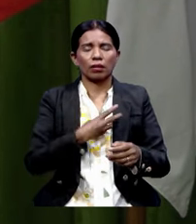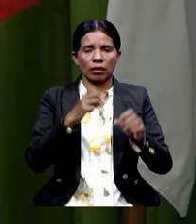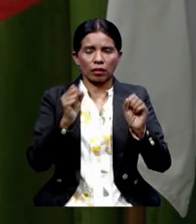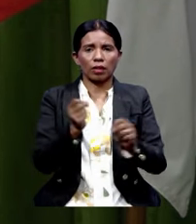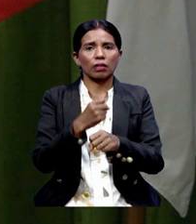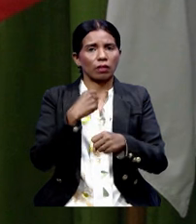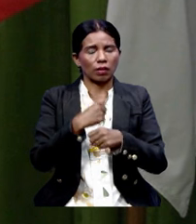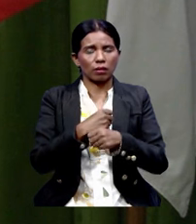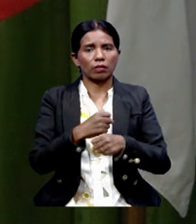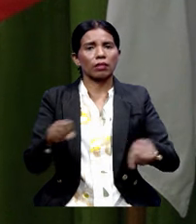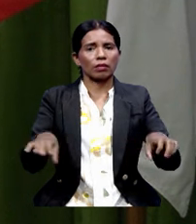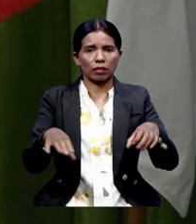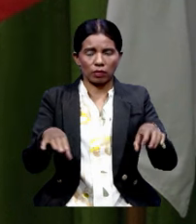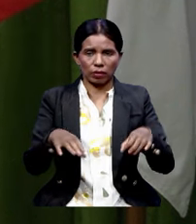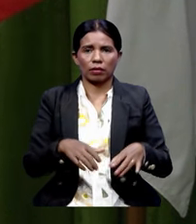modify.